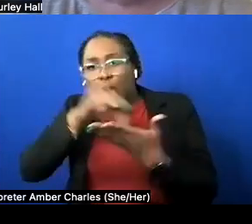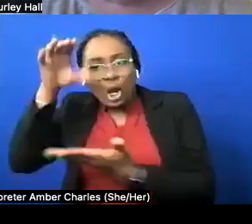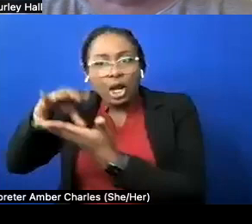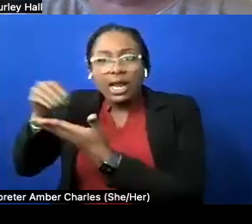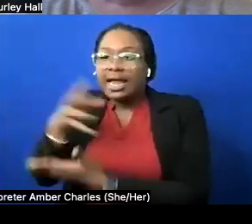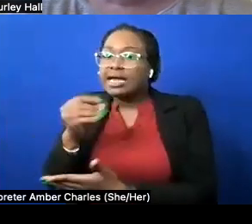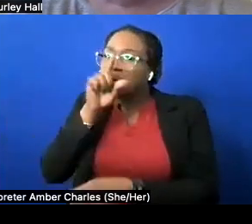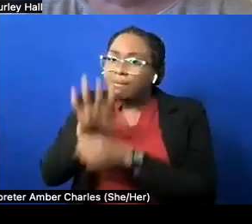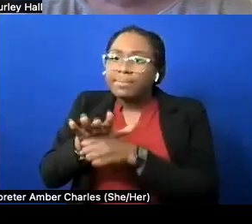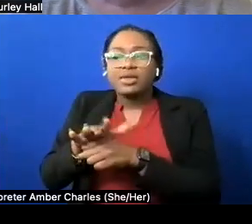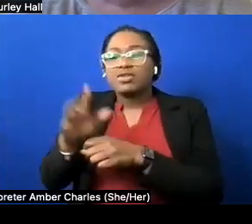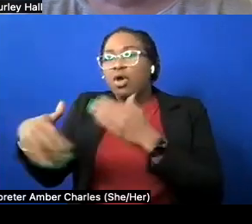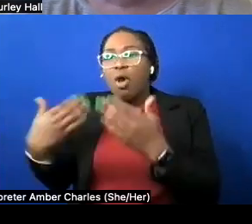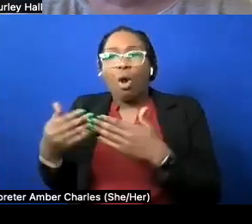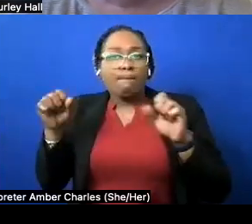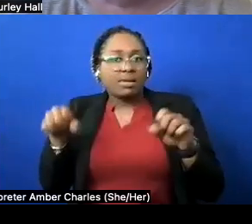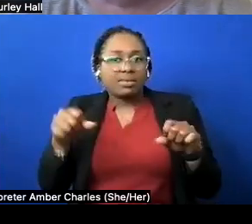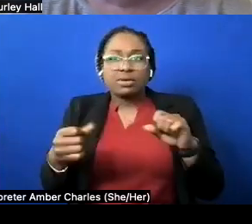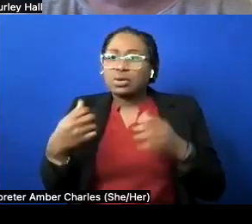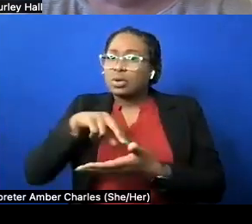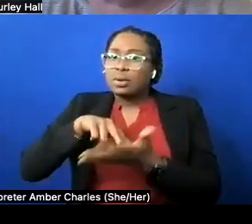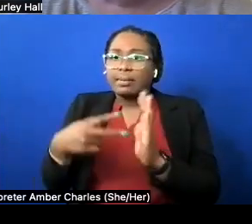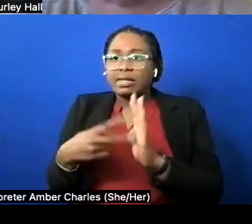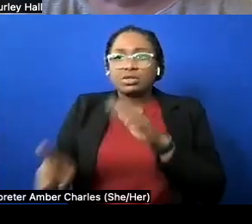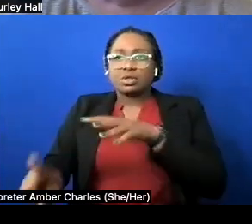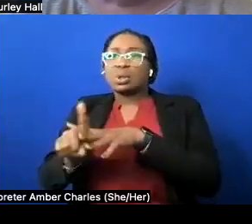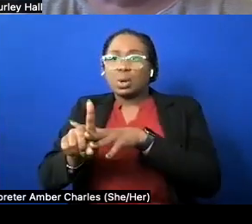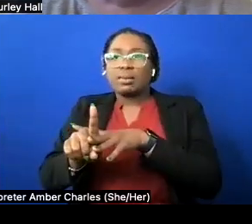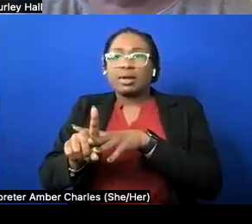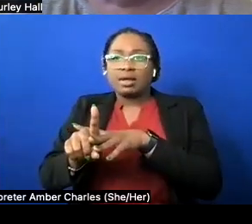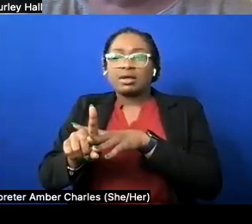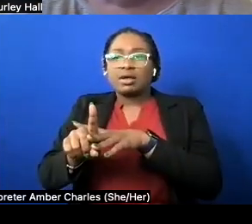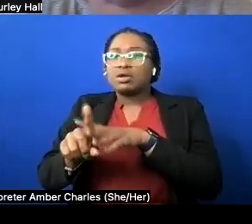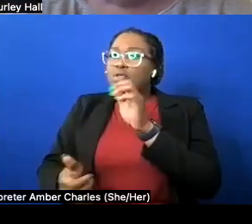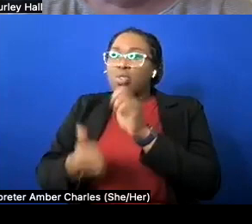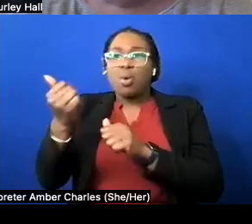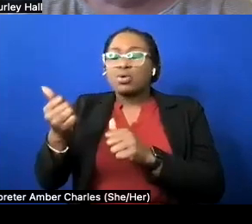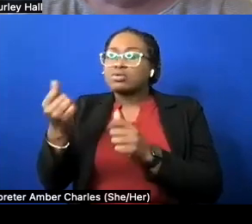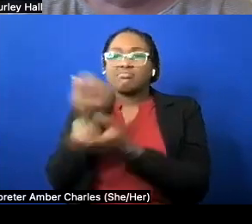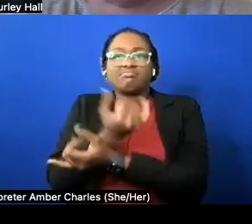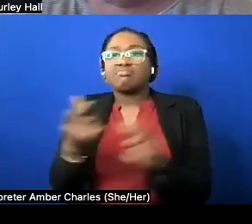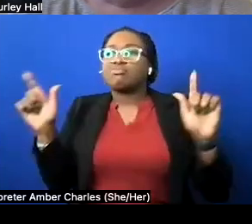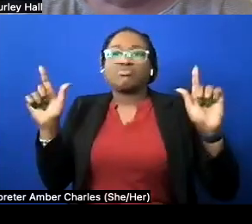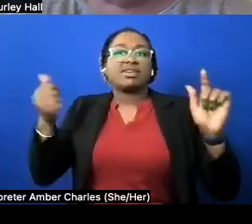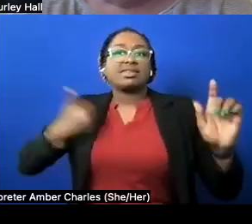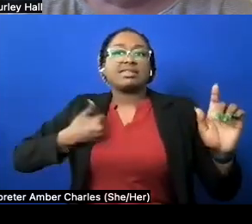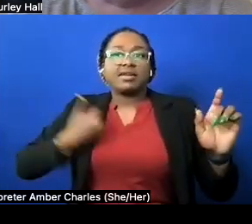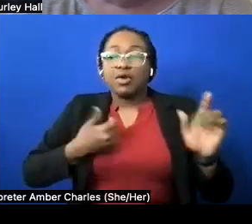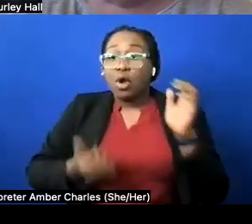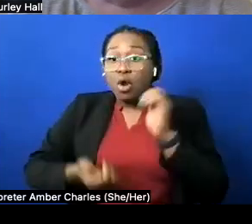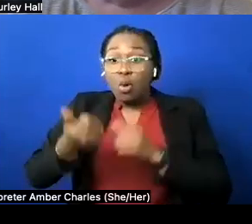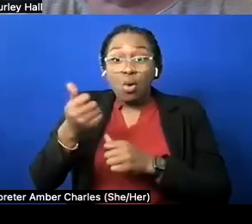being possibility for what it means to show up as her most liberated self. Her work includes